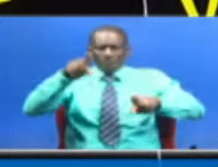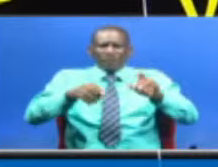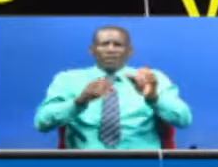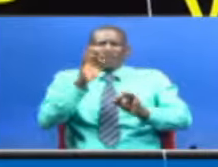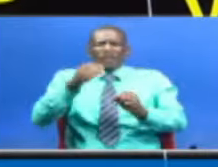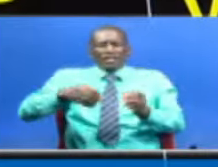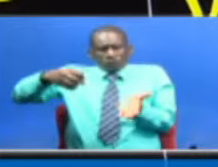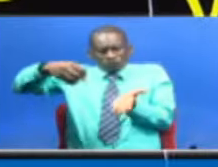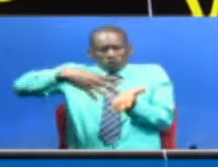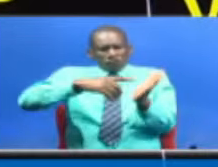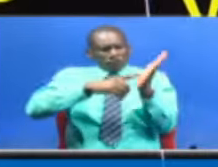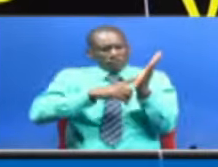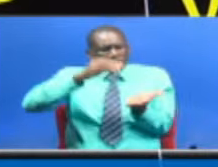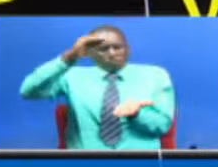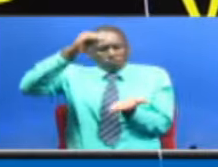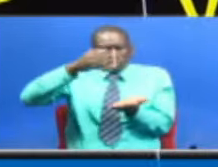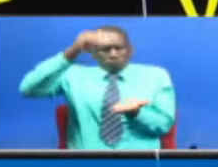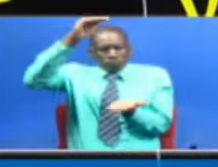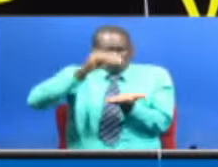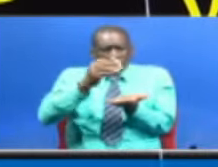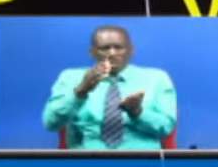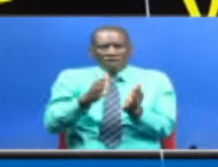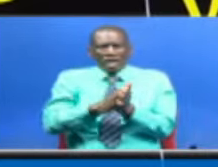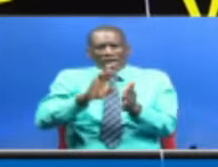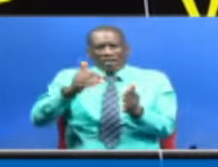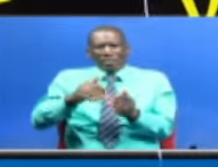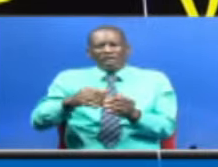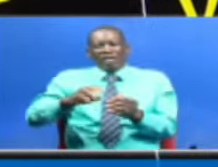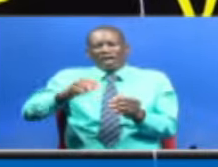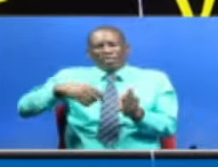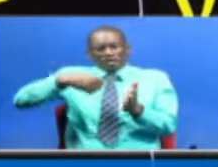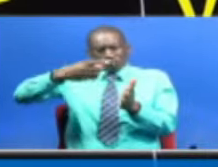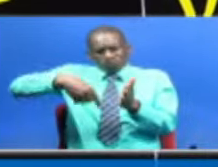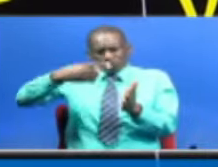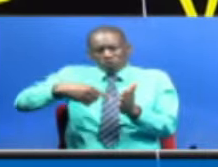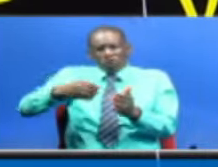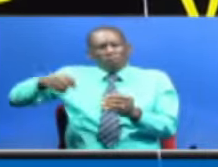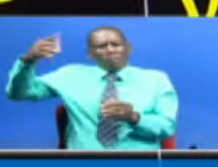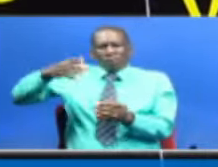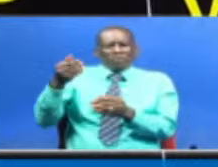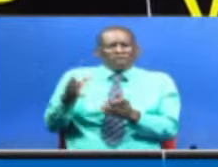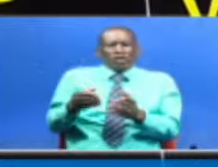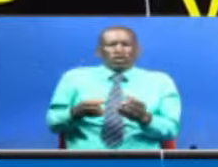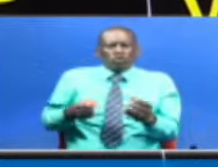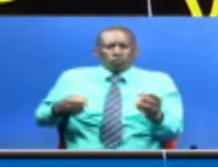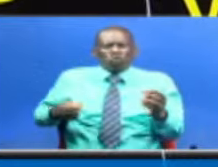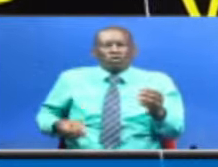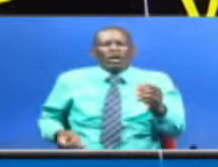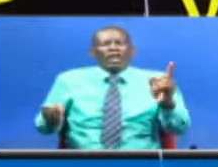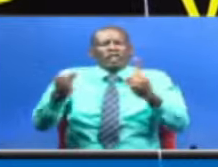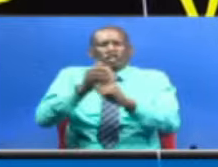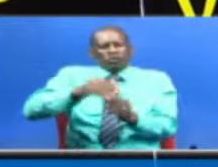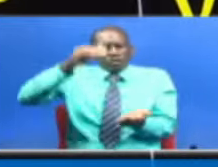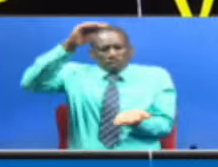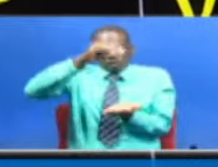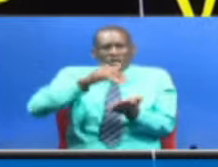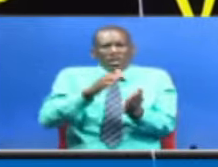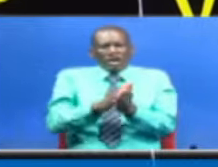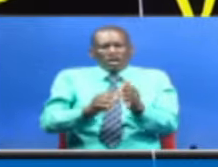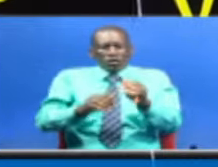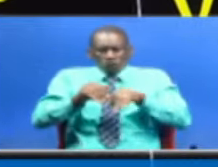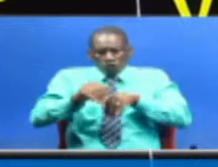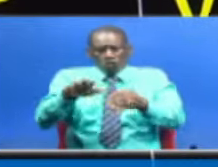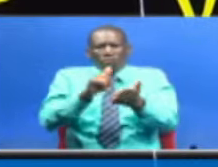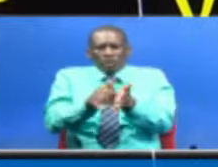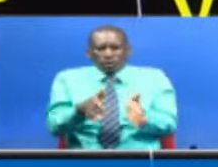solar, for example, drops, another generation will have to rise up to meet the drop that has resulted. And it keeps following in that manner.